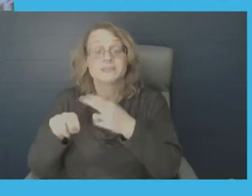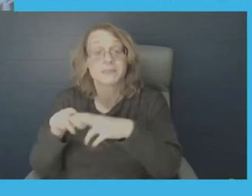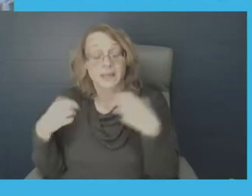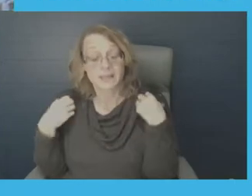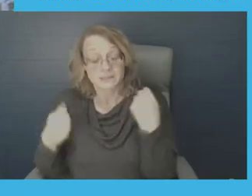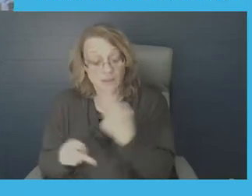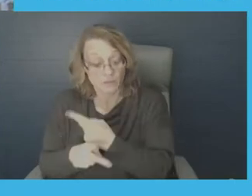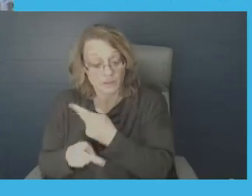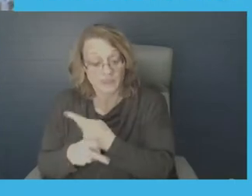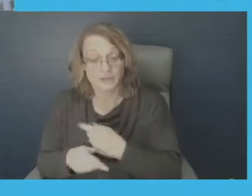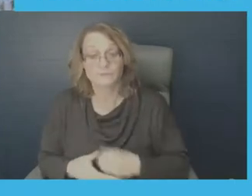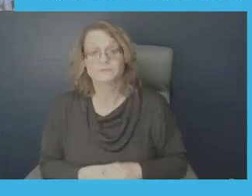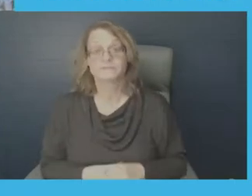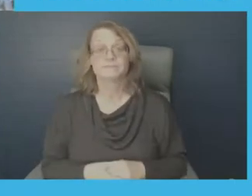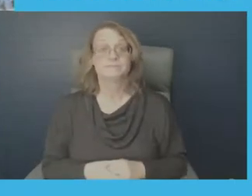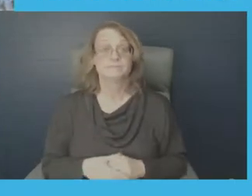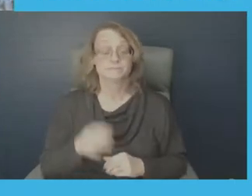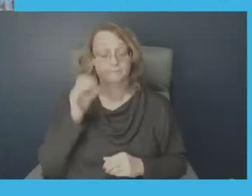to expand health care.